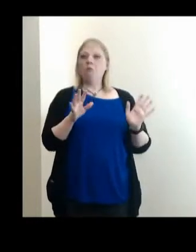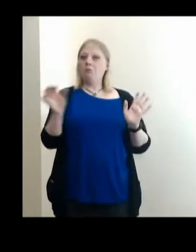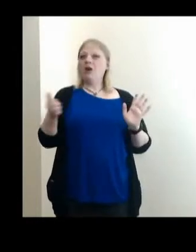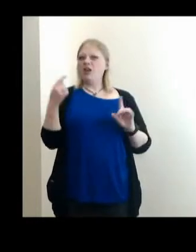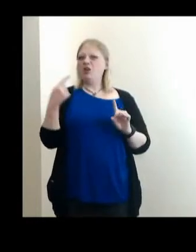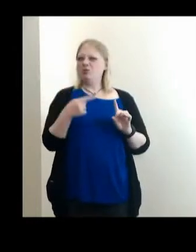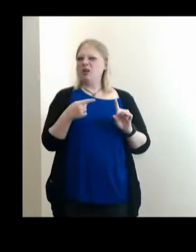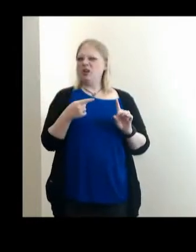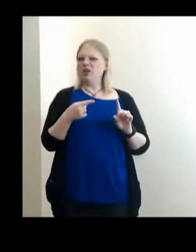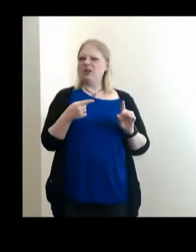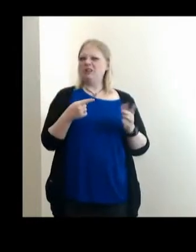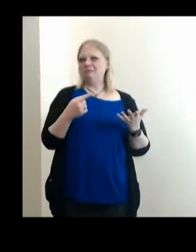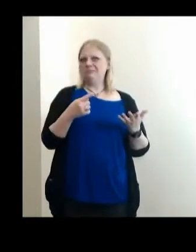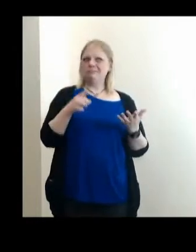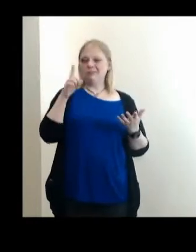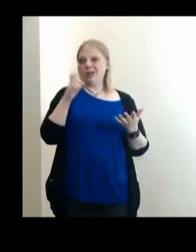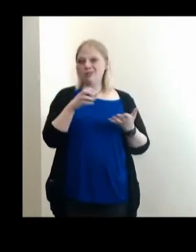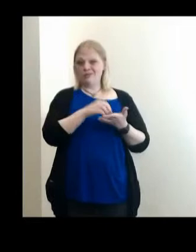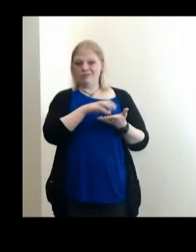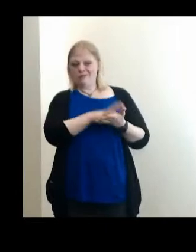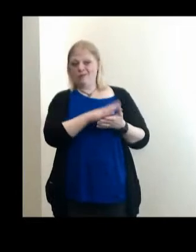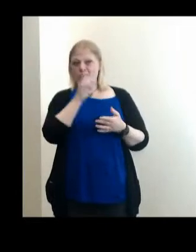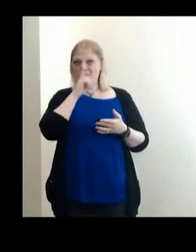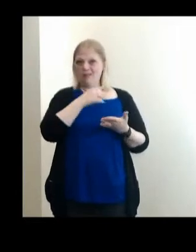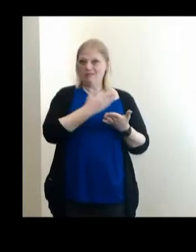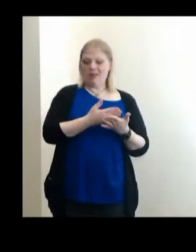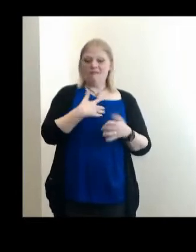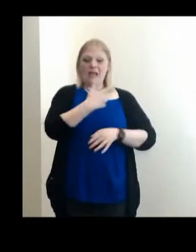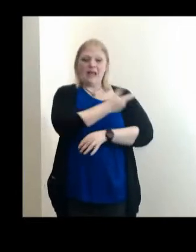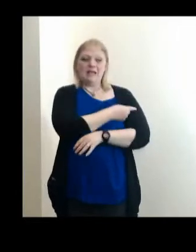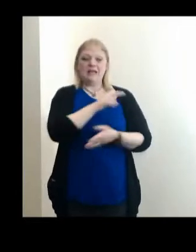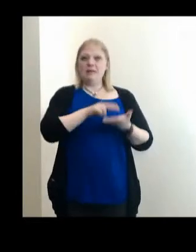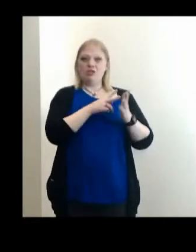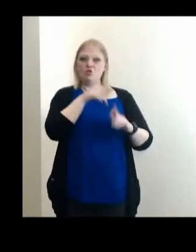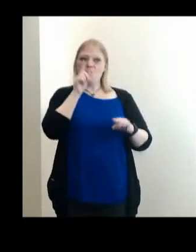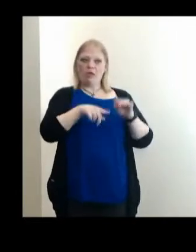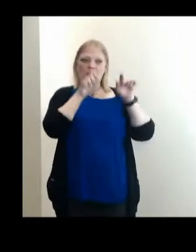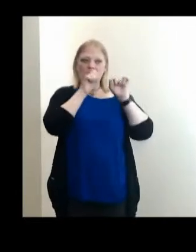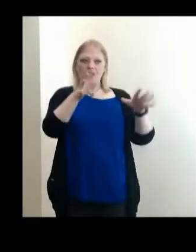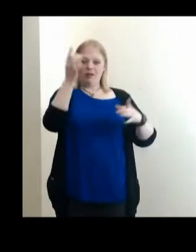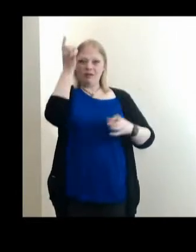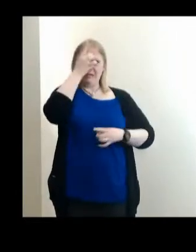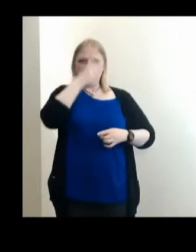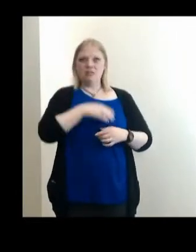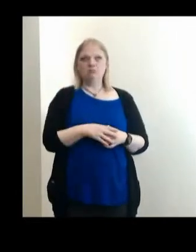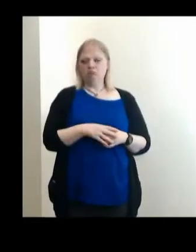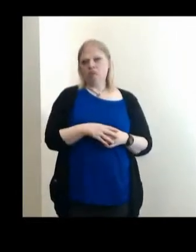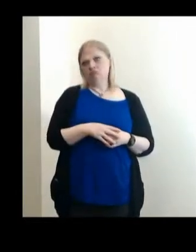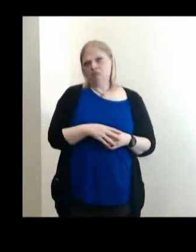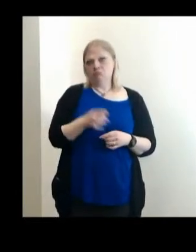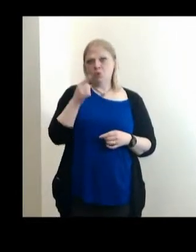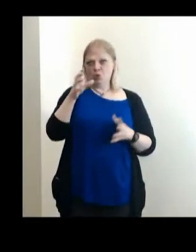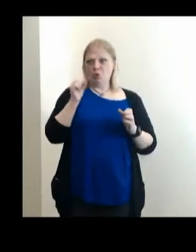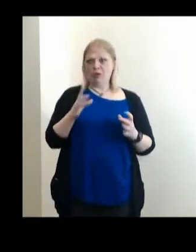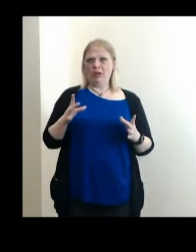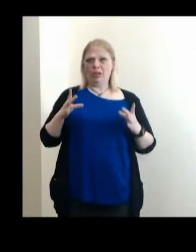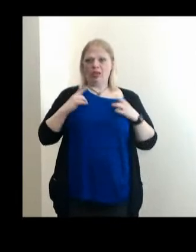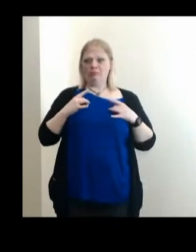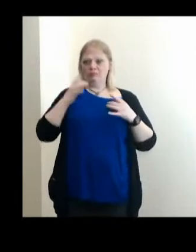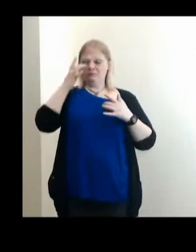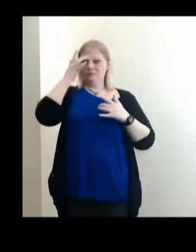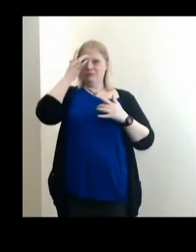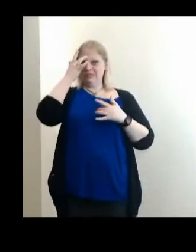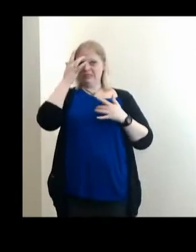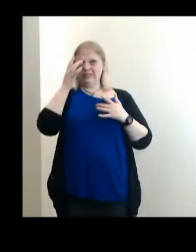one, and I probably should have done it in myths and facts, is vaccination means you can't transmit the disease. You can catch it, you just won't get sick, really, but you